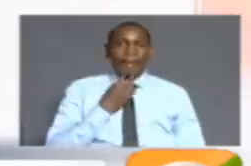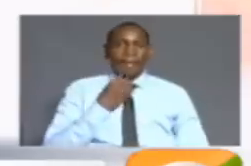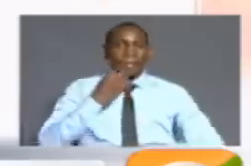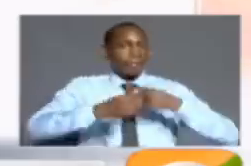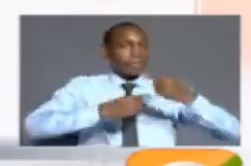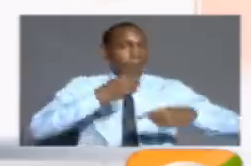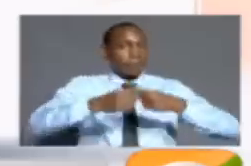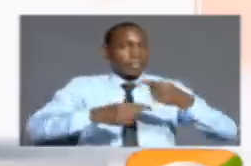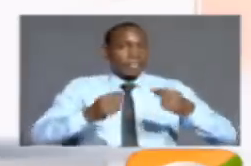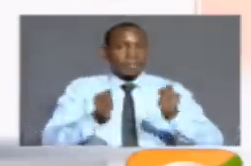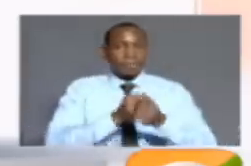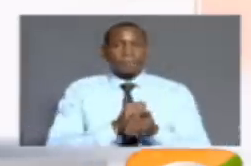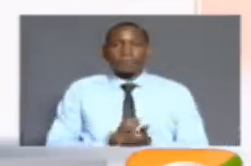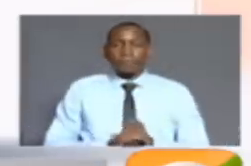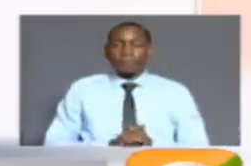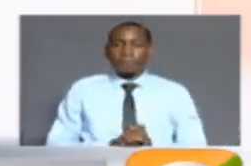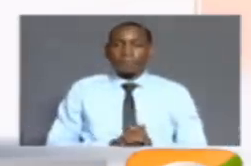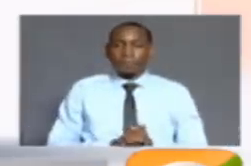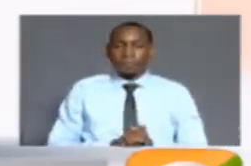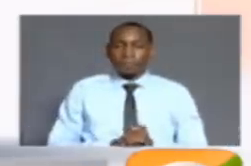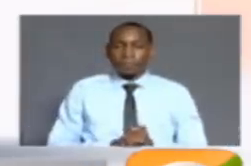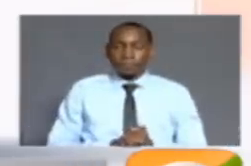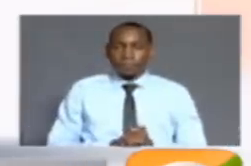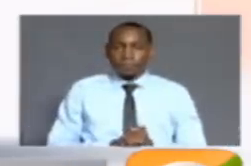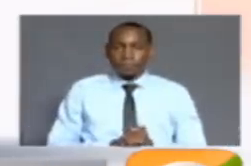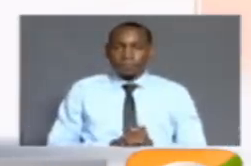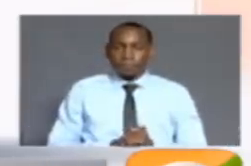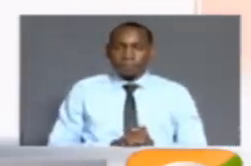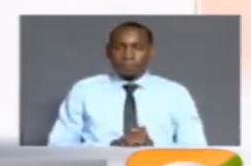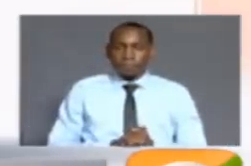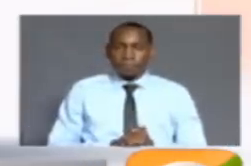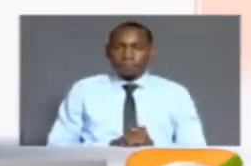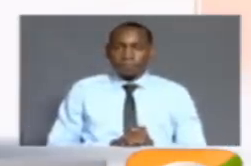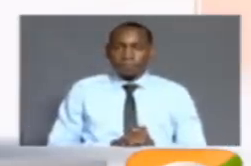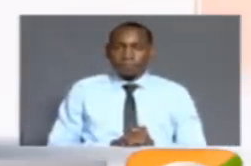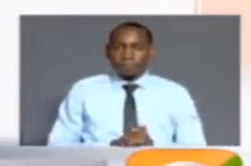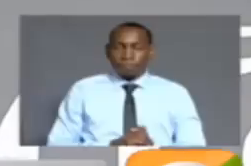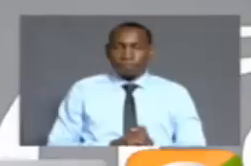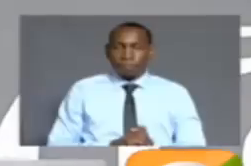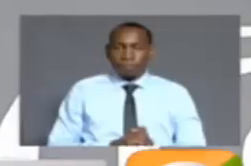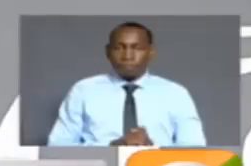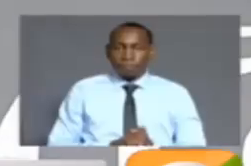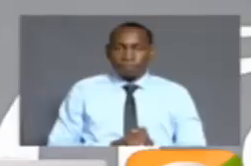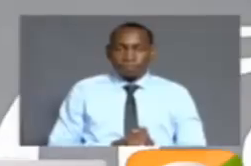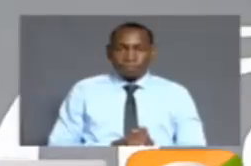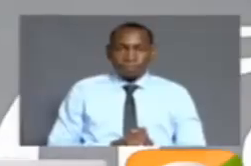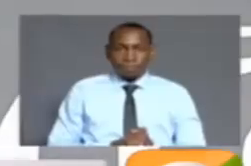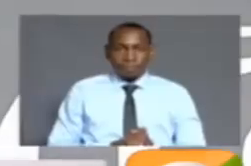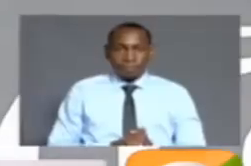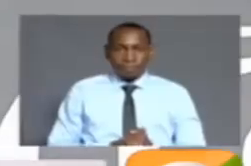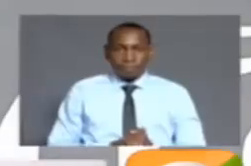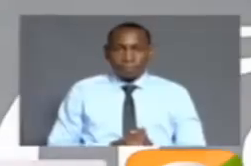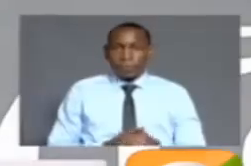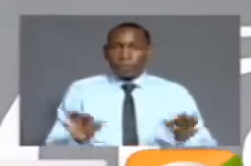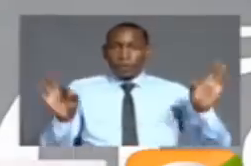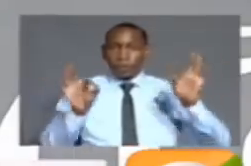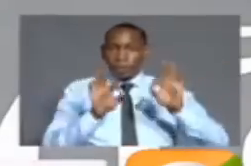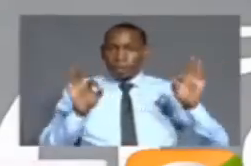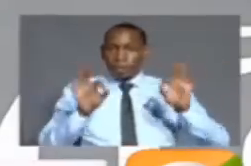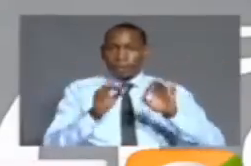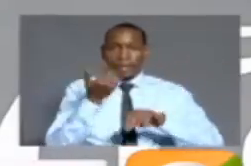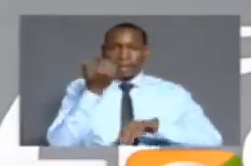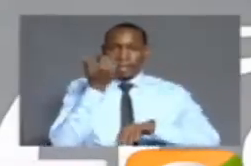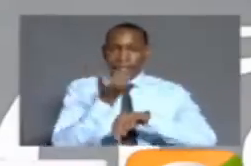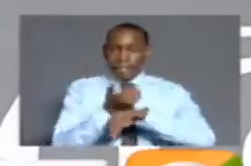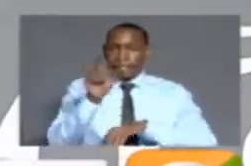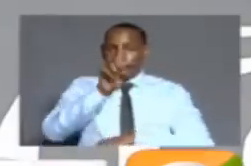can't afford the housing poetic in Nairobi, justice. Whose houses are they occupying in Nairobi? Wanjiko's? Wow, that's a hard tackle that's right a there.